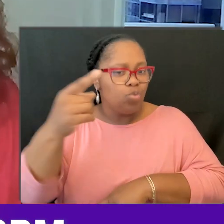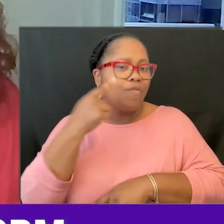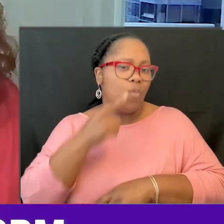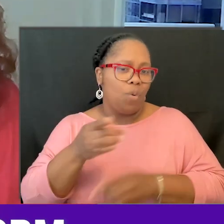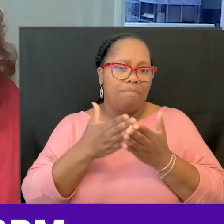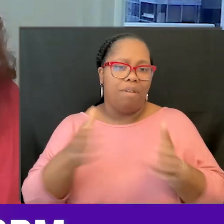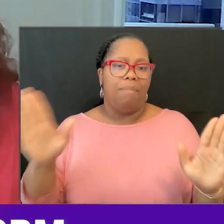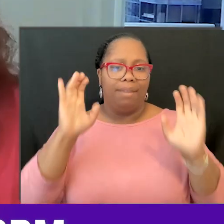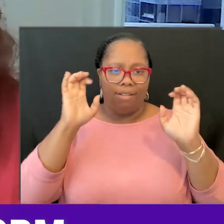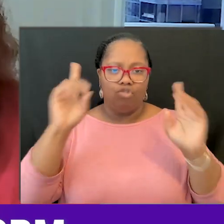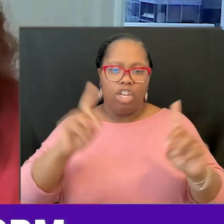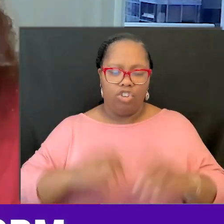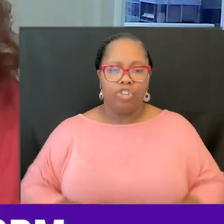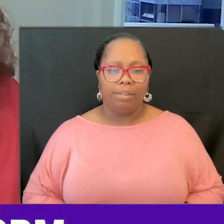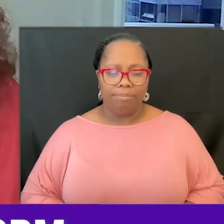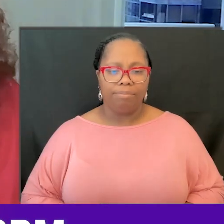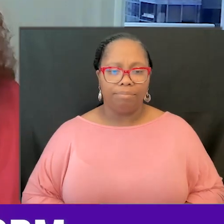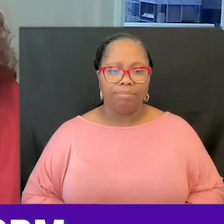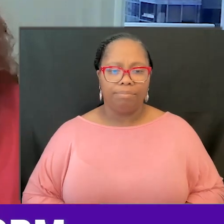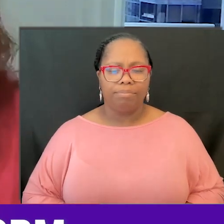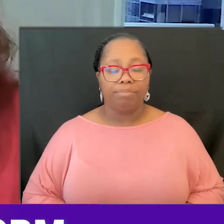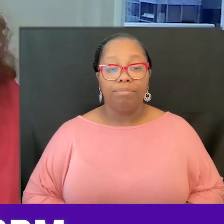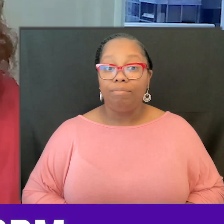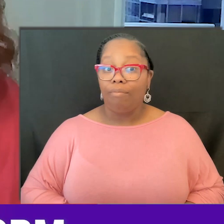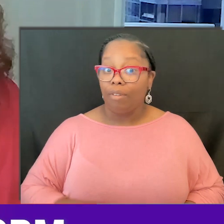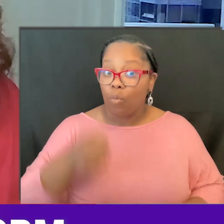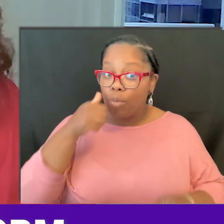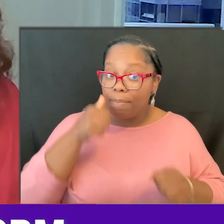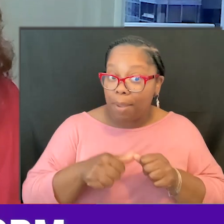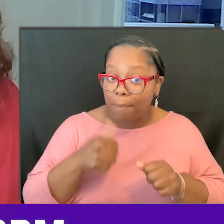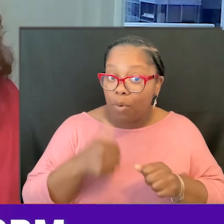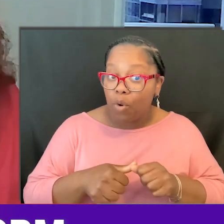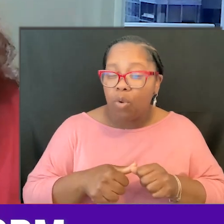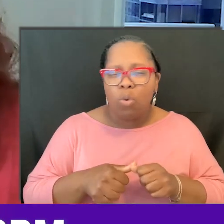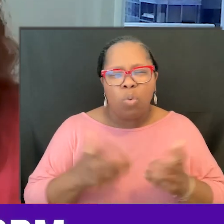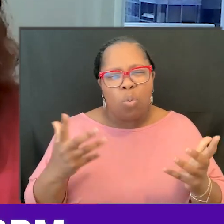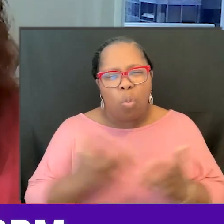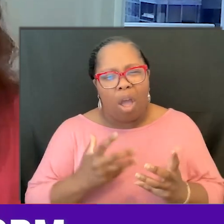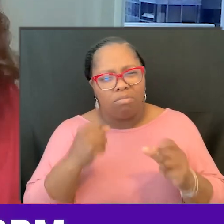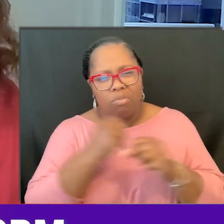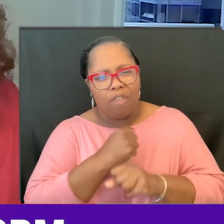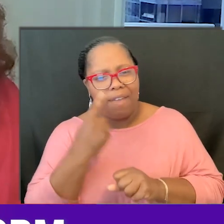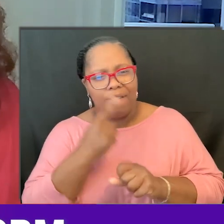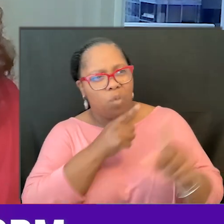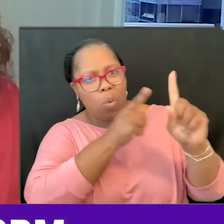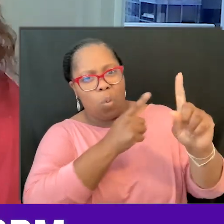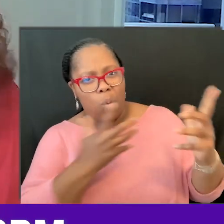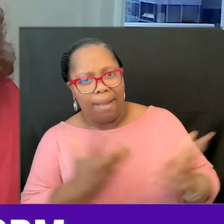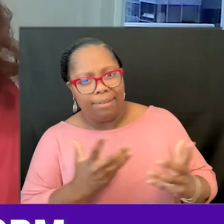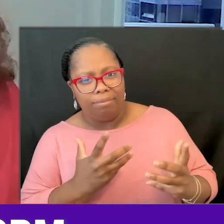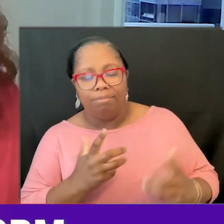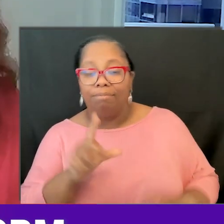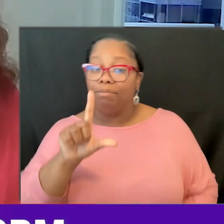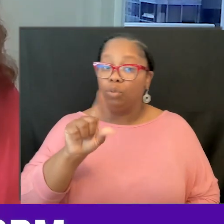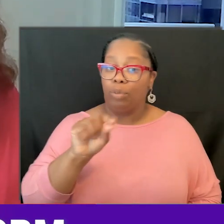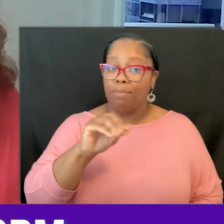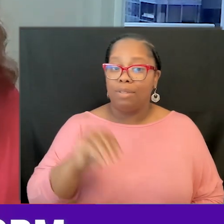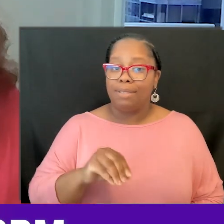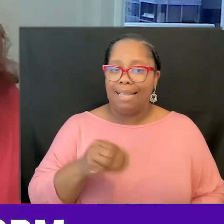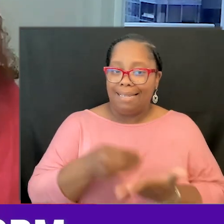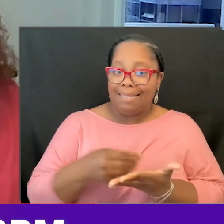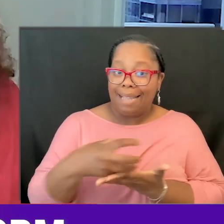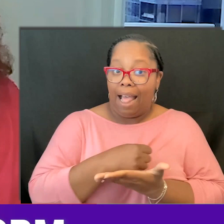education. Let's remember what we are fighting for: a 20% salary